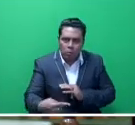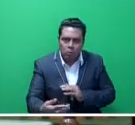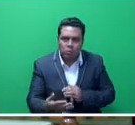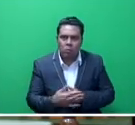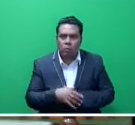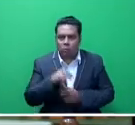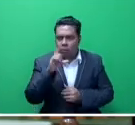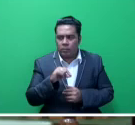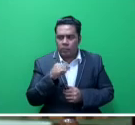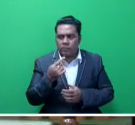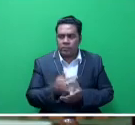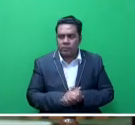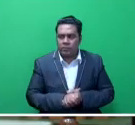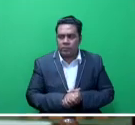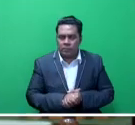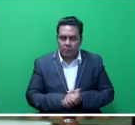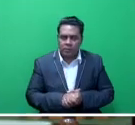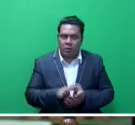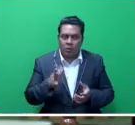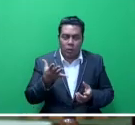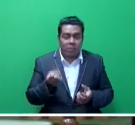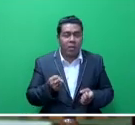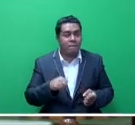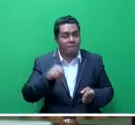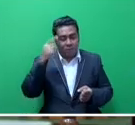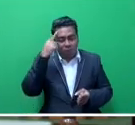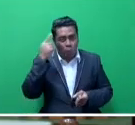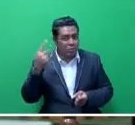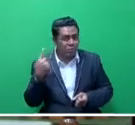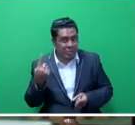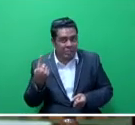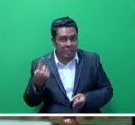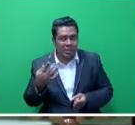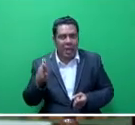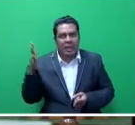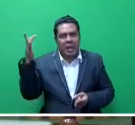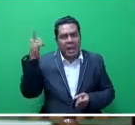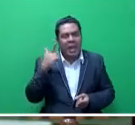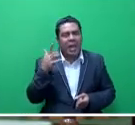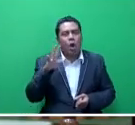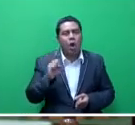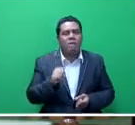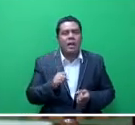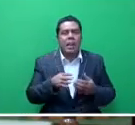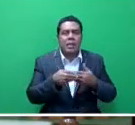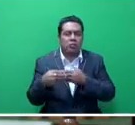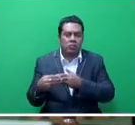hostage to utterly their foolishness, opportunism, and utter lack of decisive leadership.